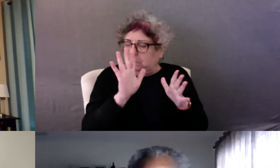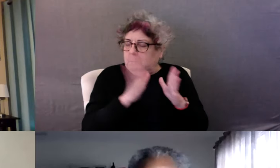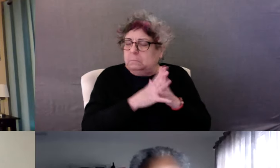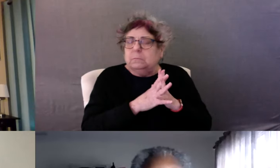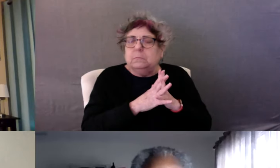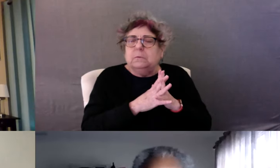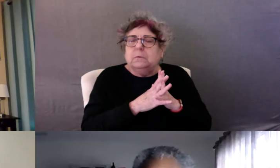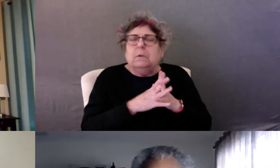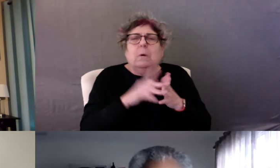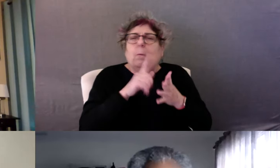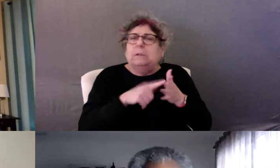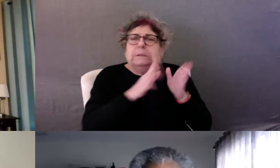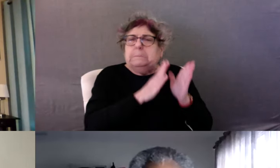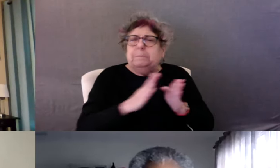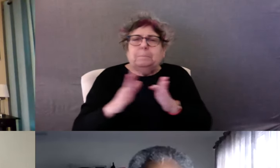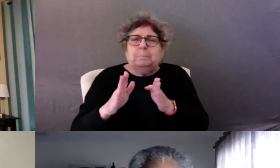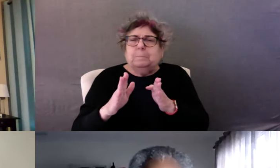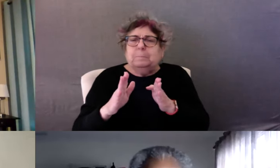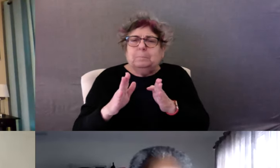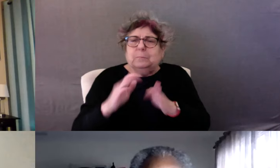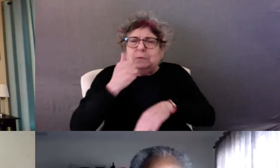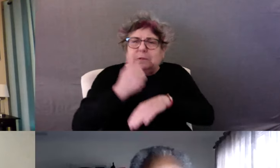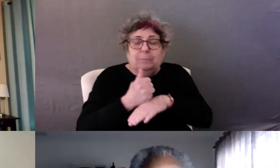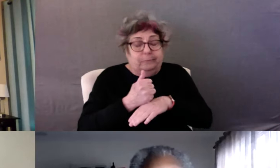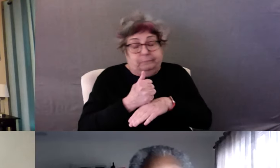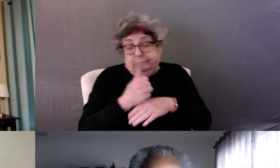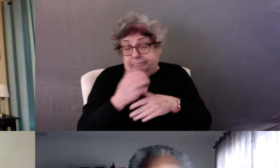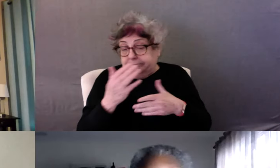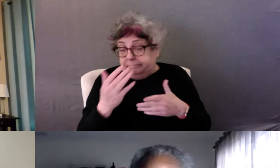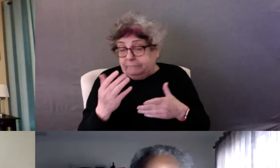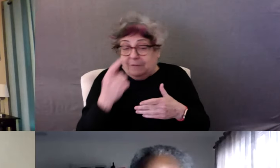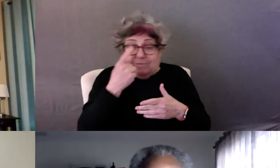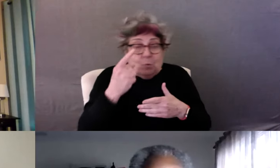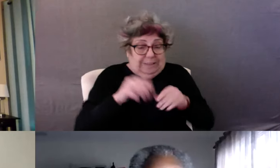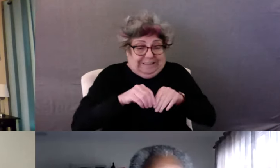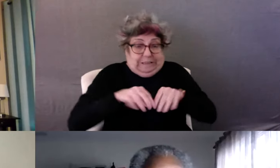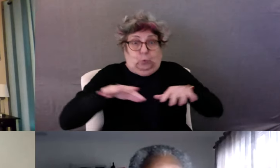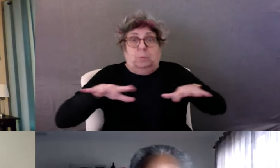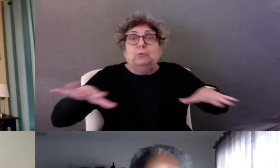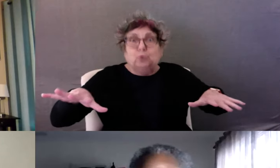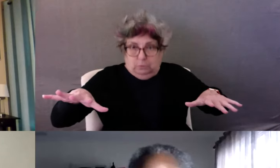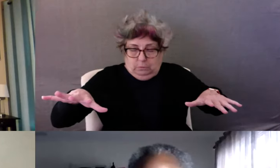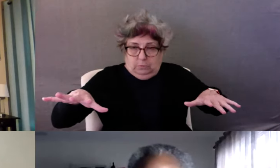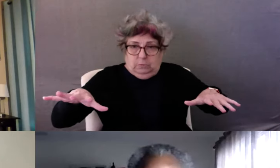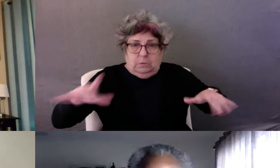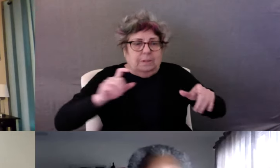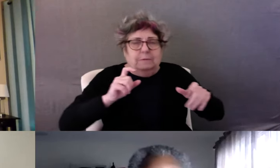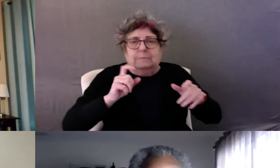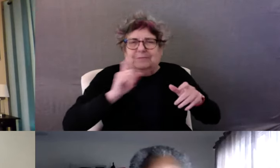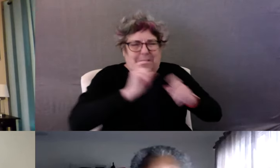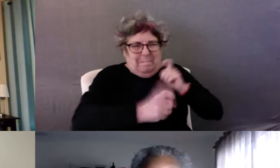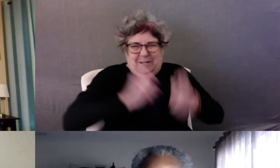the arrangement for lack of a better word, distribution or administration of the